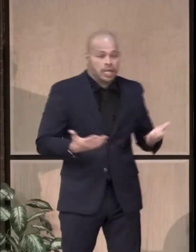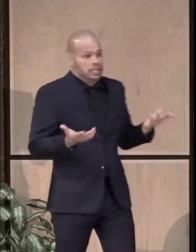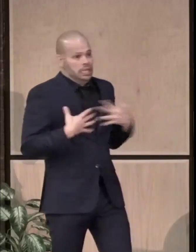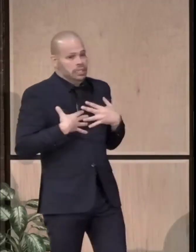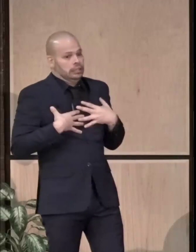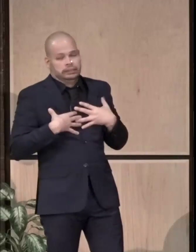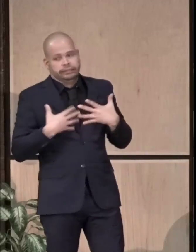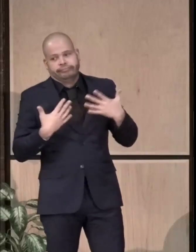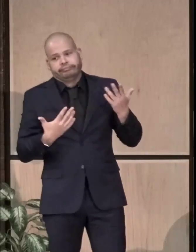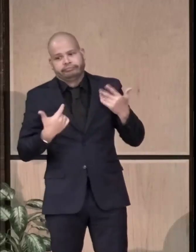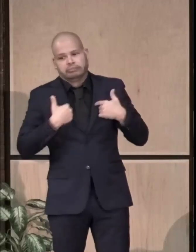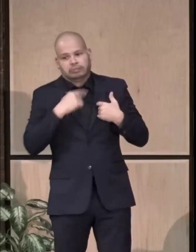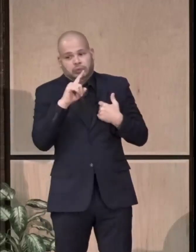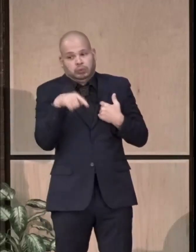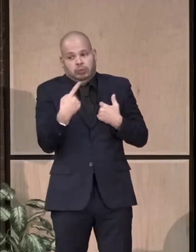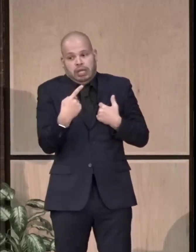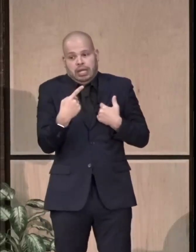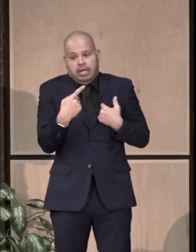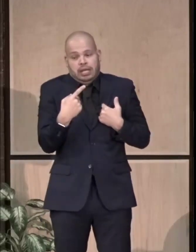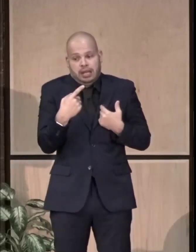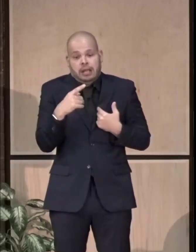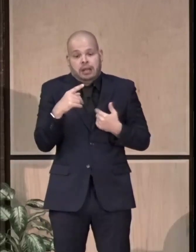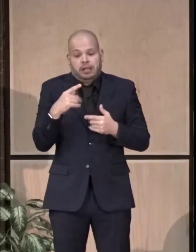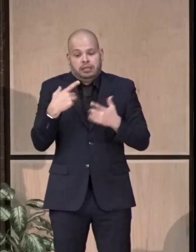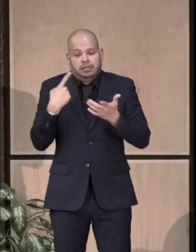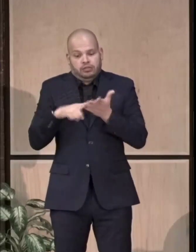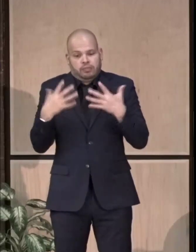while being on Sergeant Card.